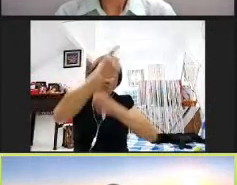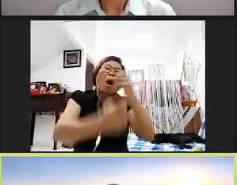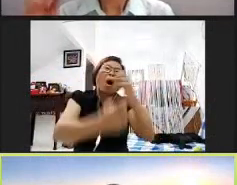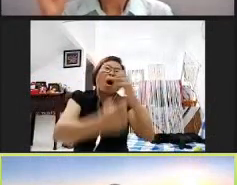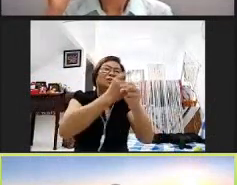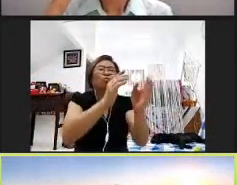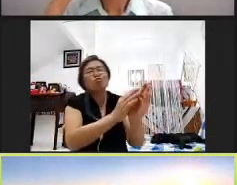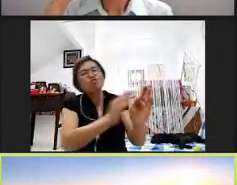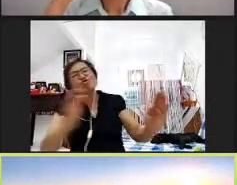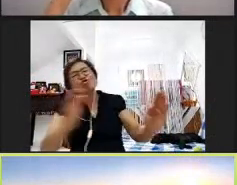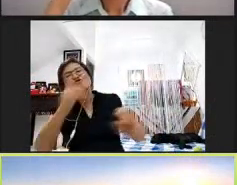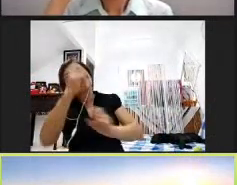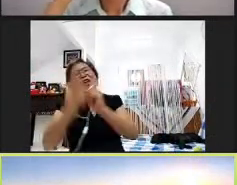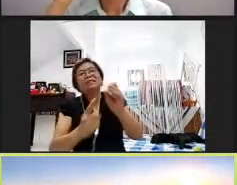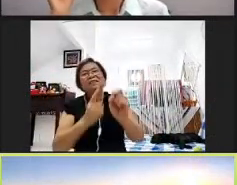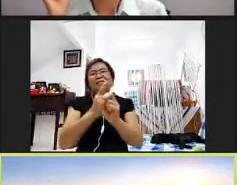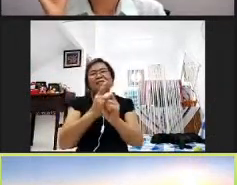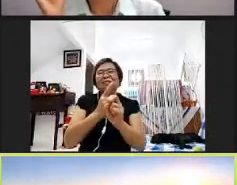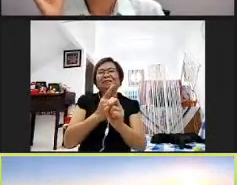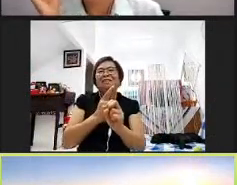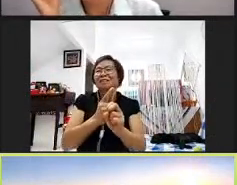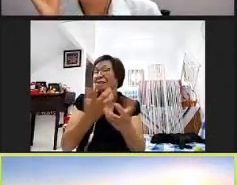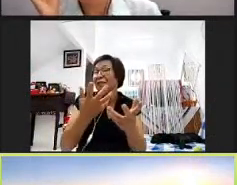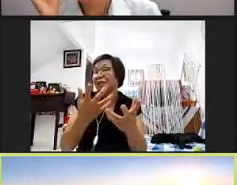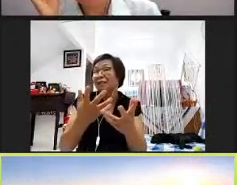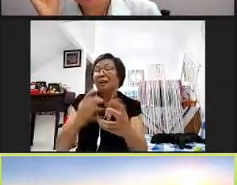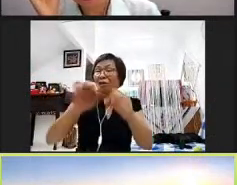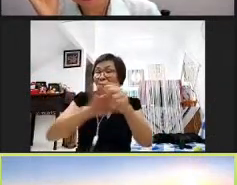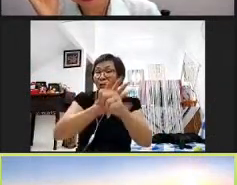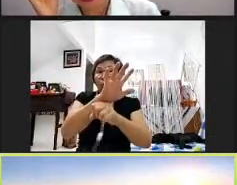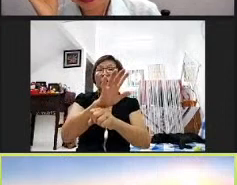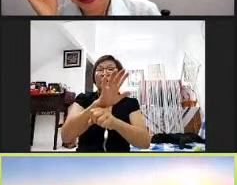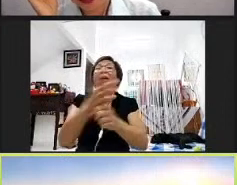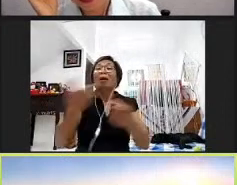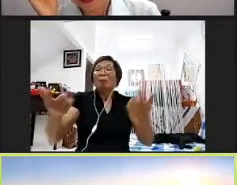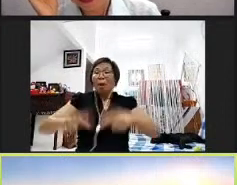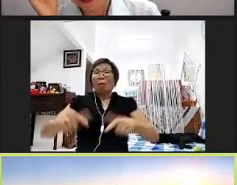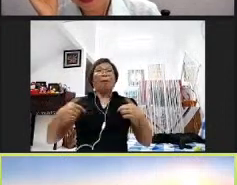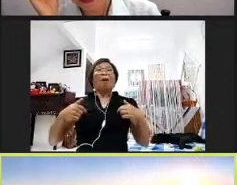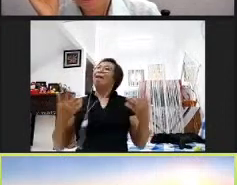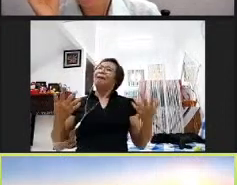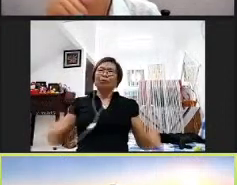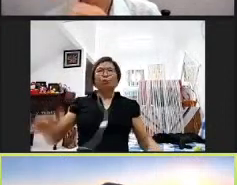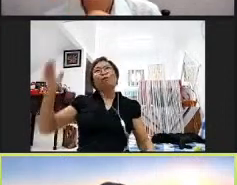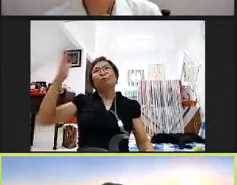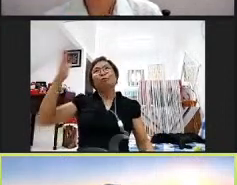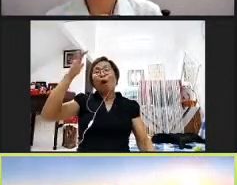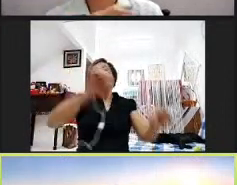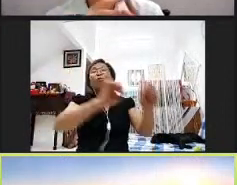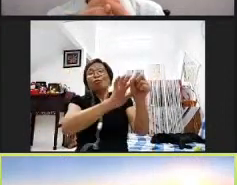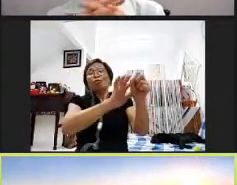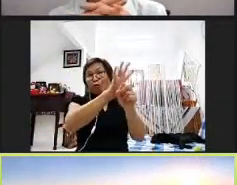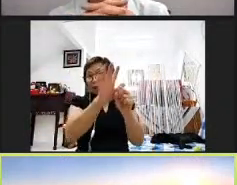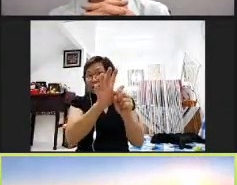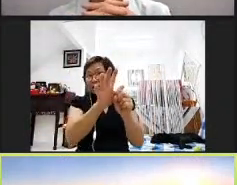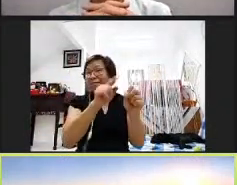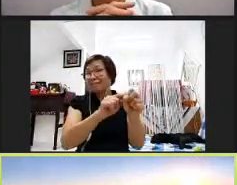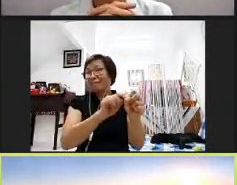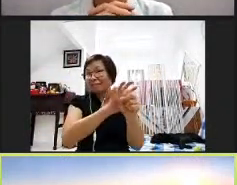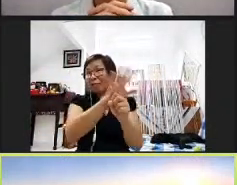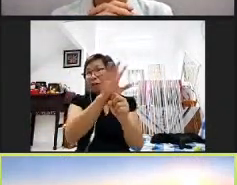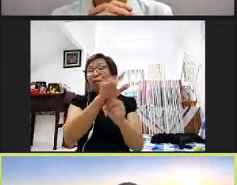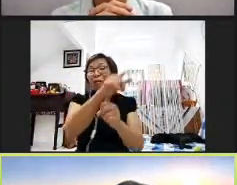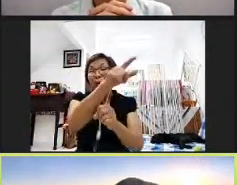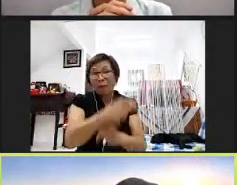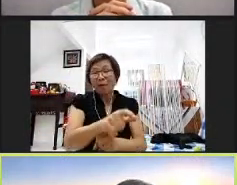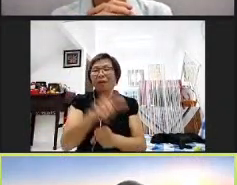this COVID-19, what is going to cause to us. And we know that this COVID-19 going to, when a person